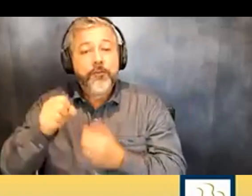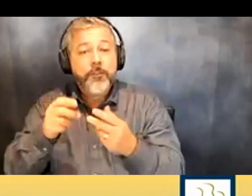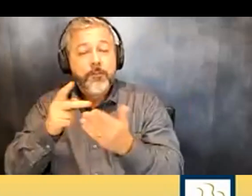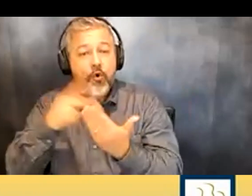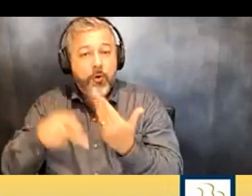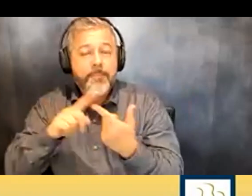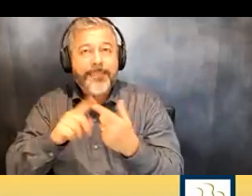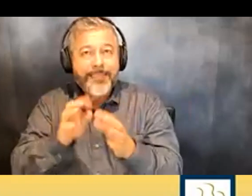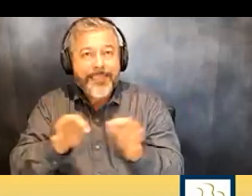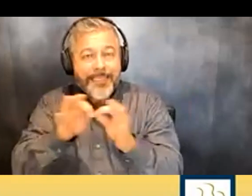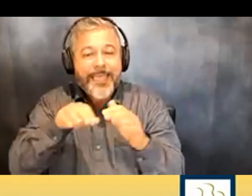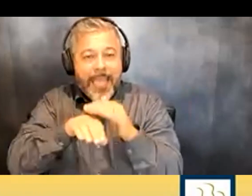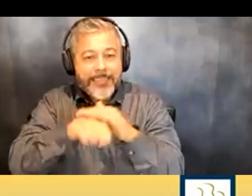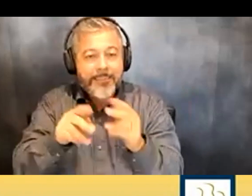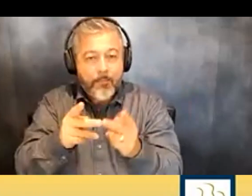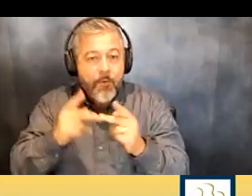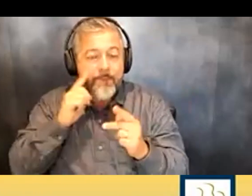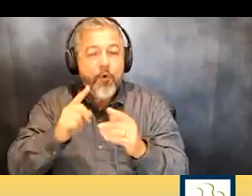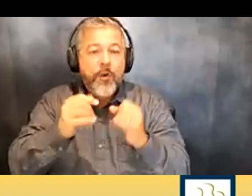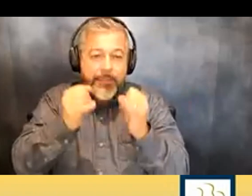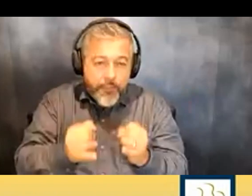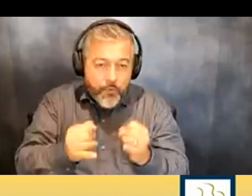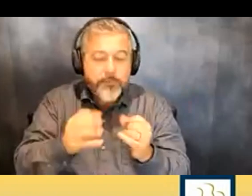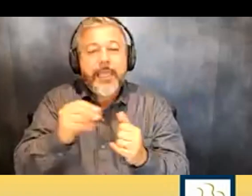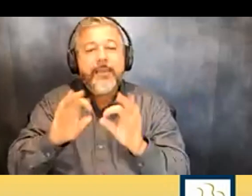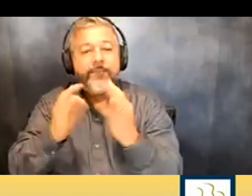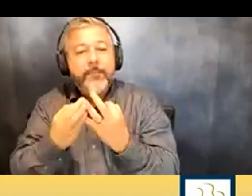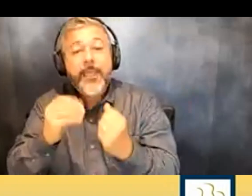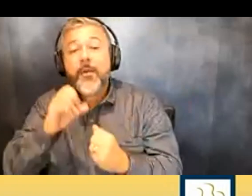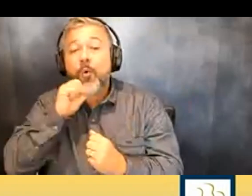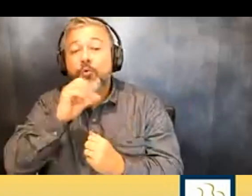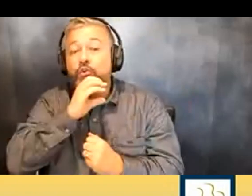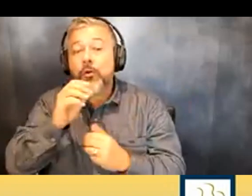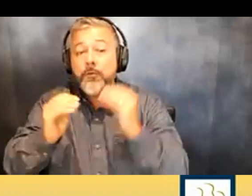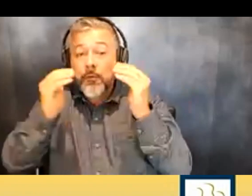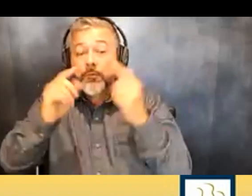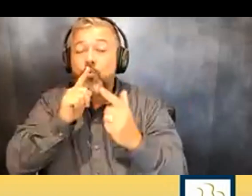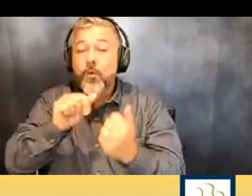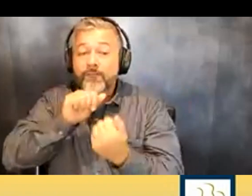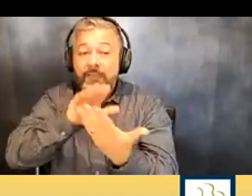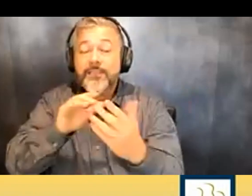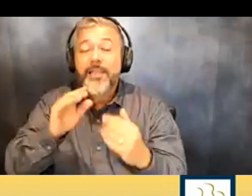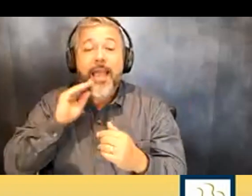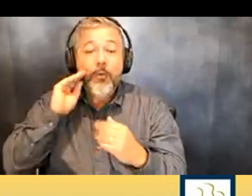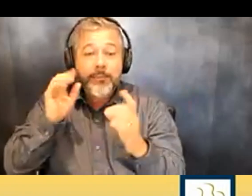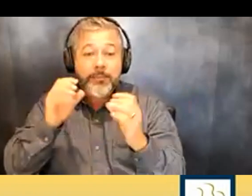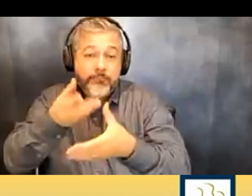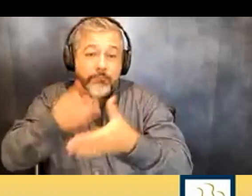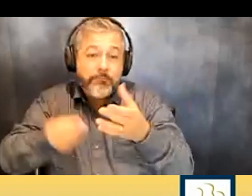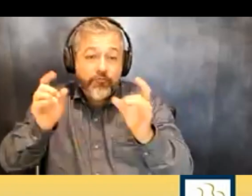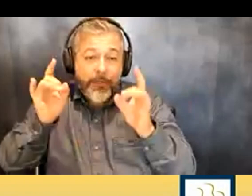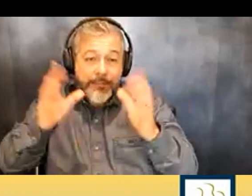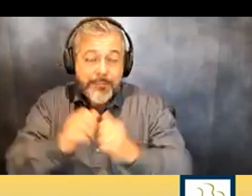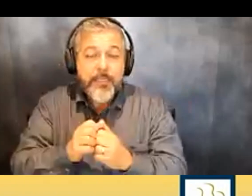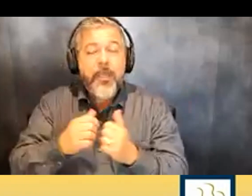for individuals and families and older adults facing housing crises. So our goal is really to not only